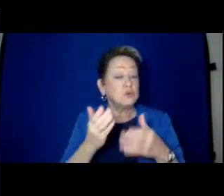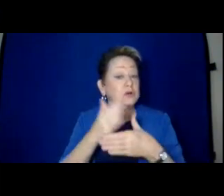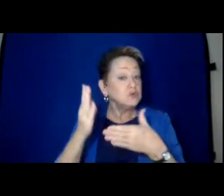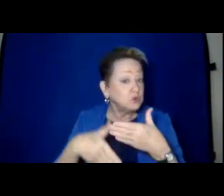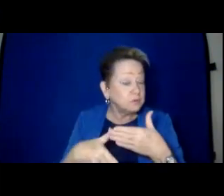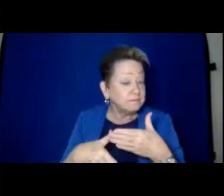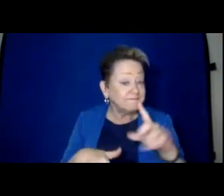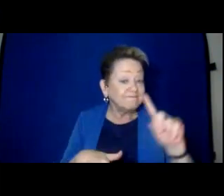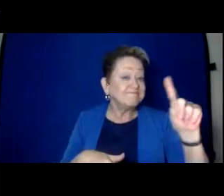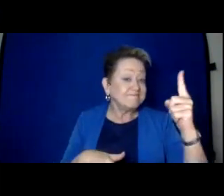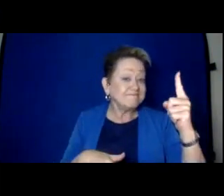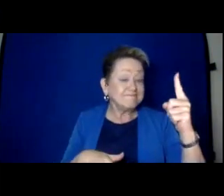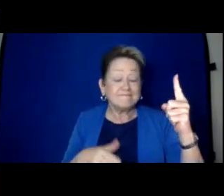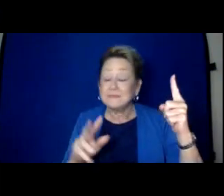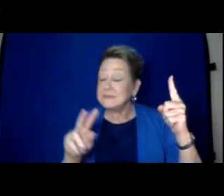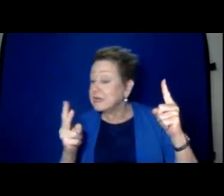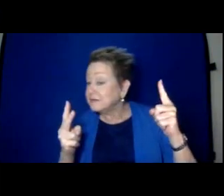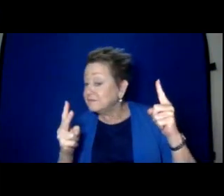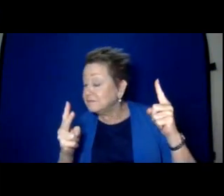Second.